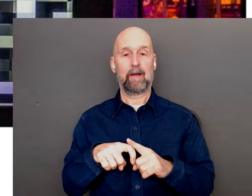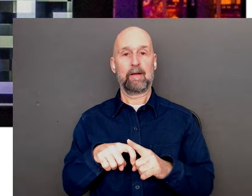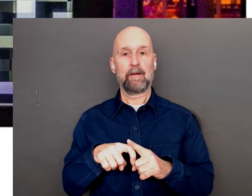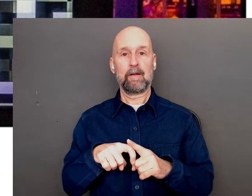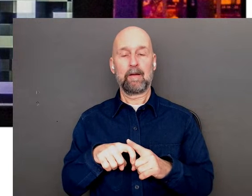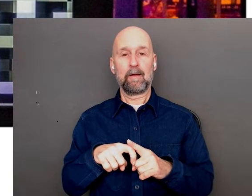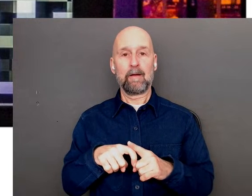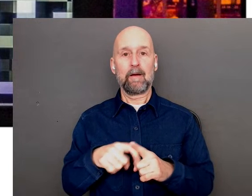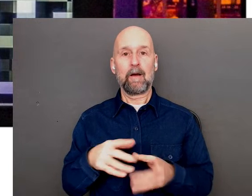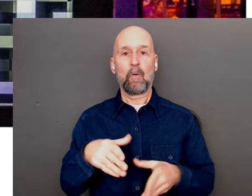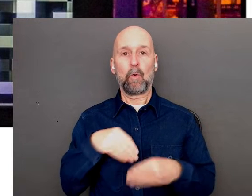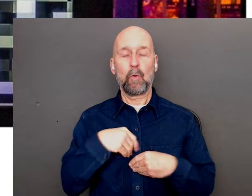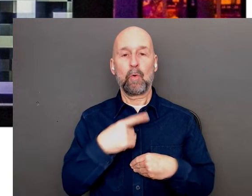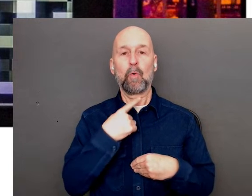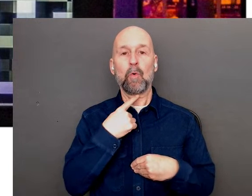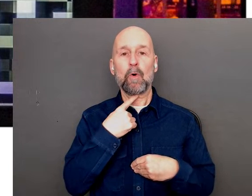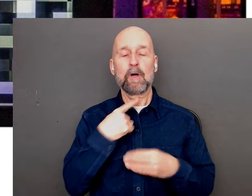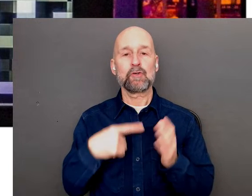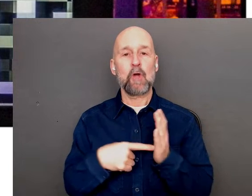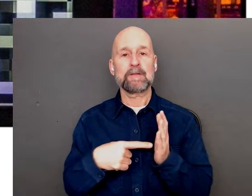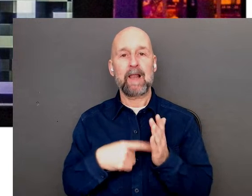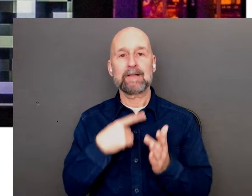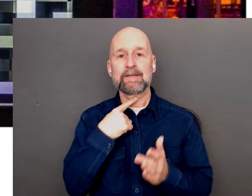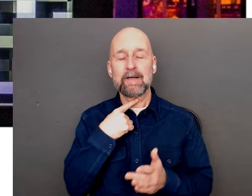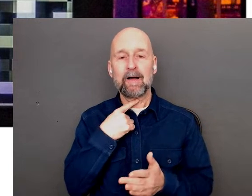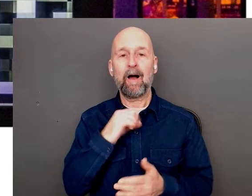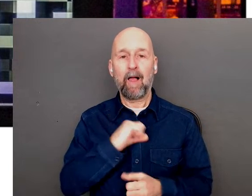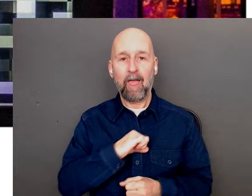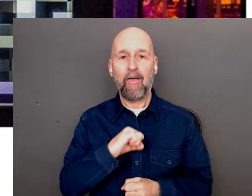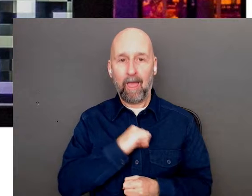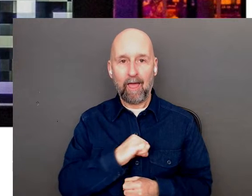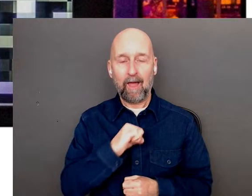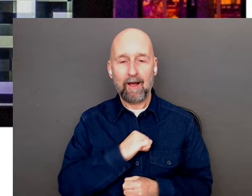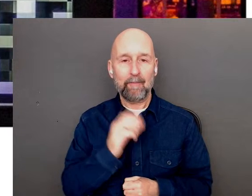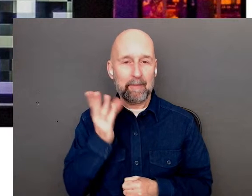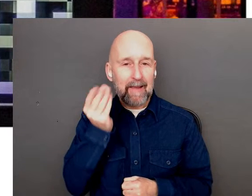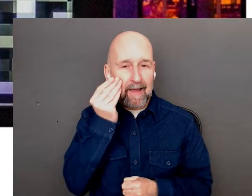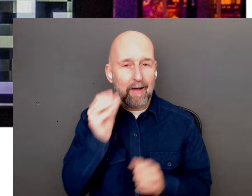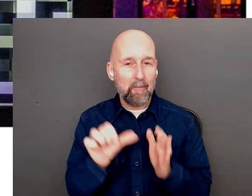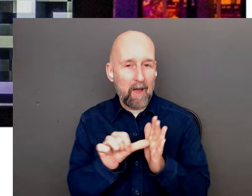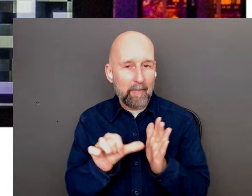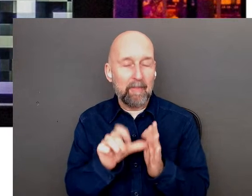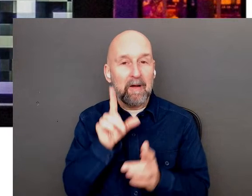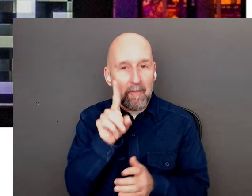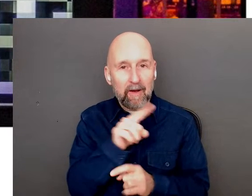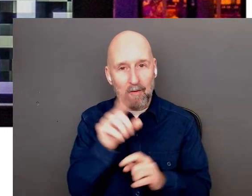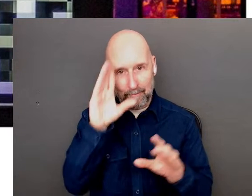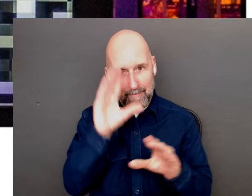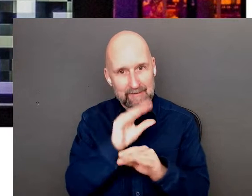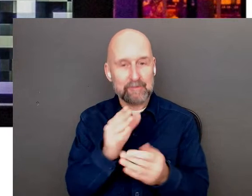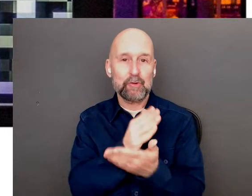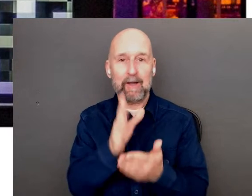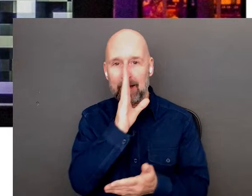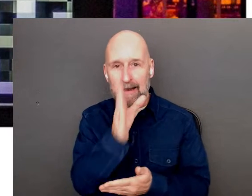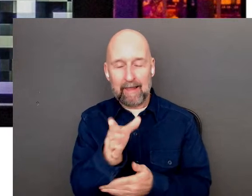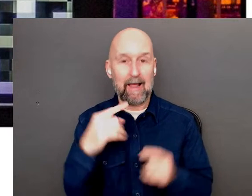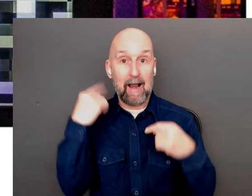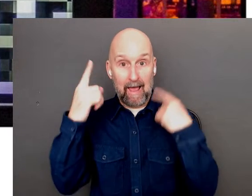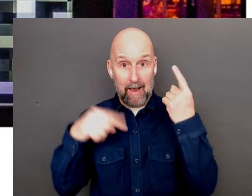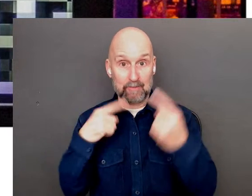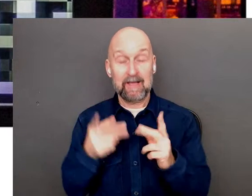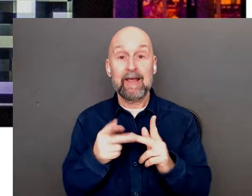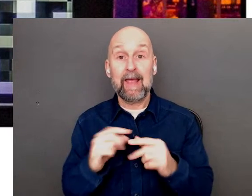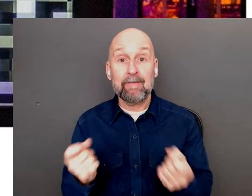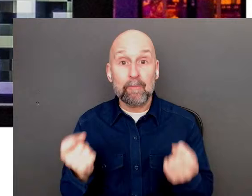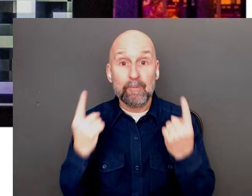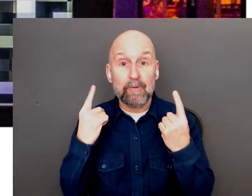tonsillitis, so you might have some trouble hearing me out, but hopefully the message stays clear and loud enough. But if not, Joe's going to cover